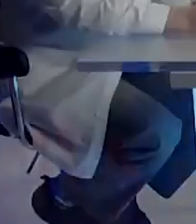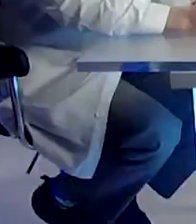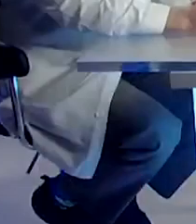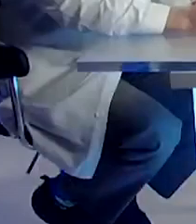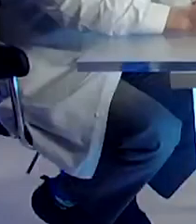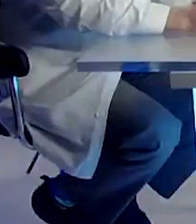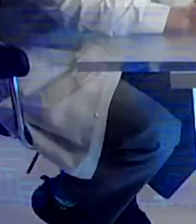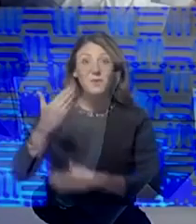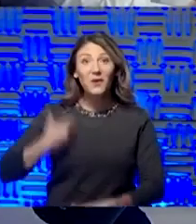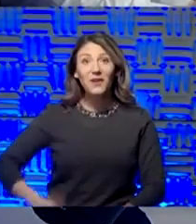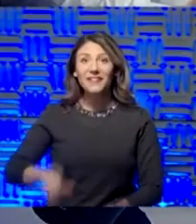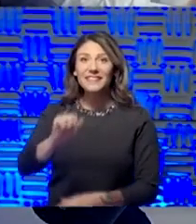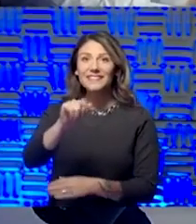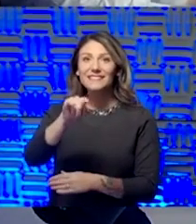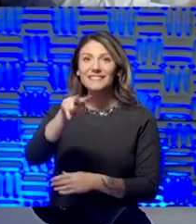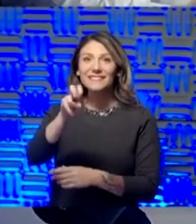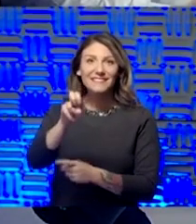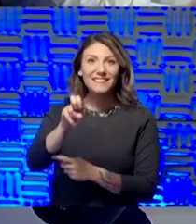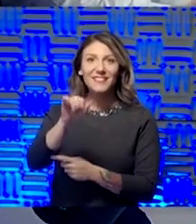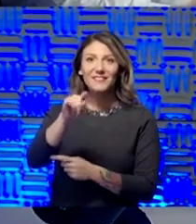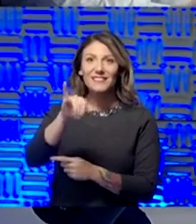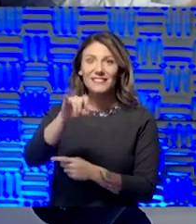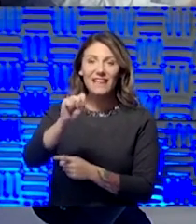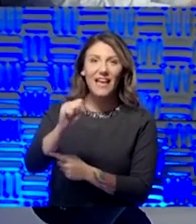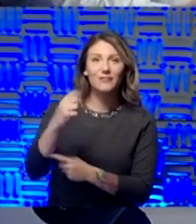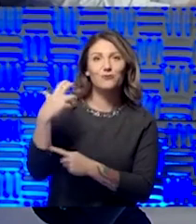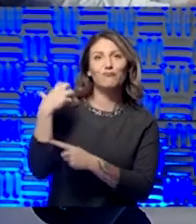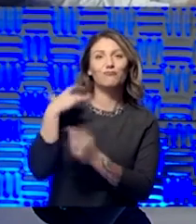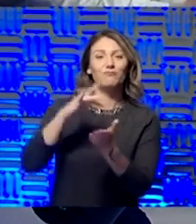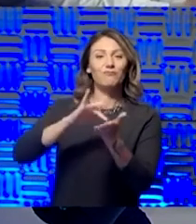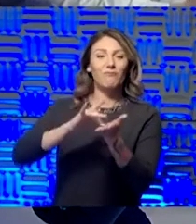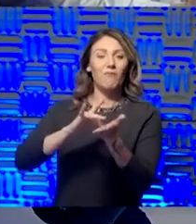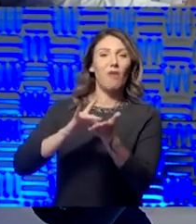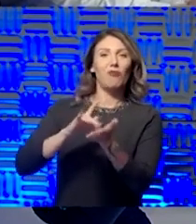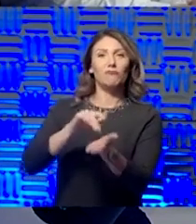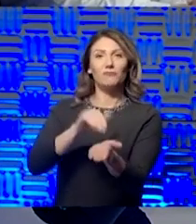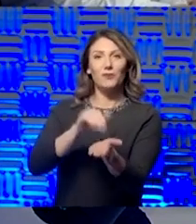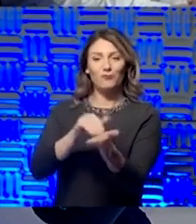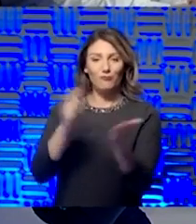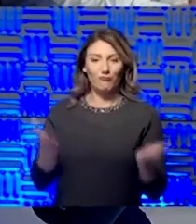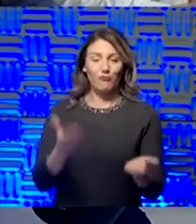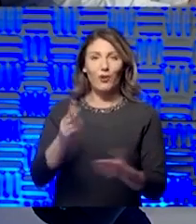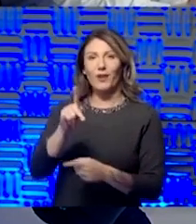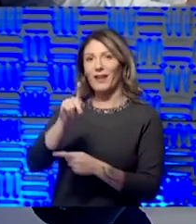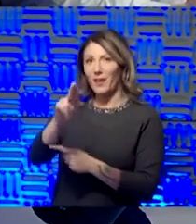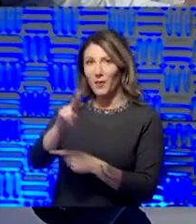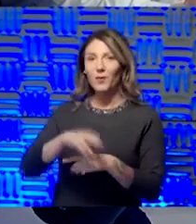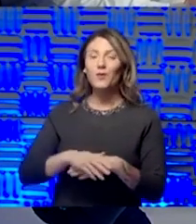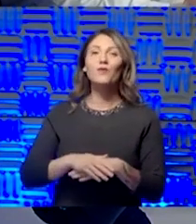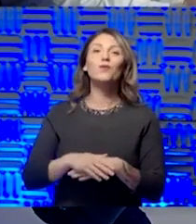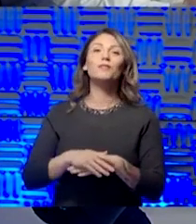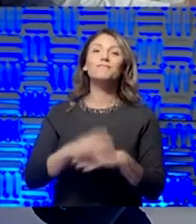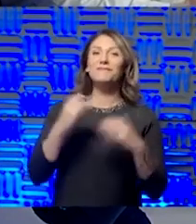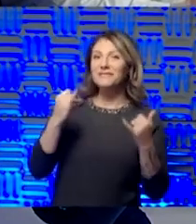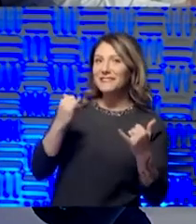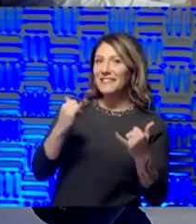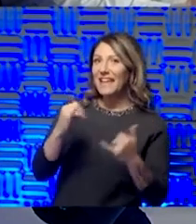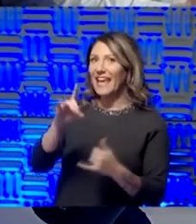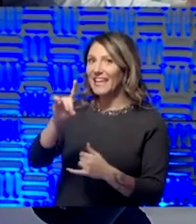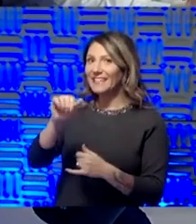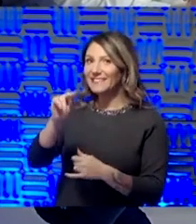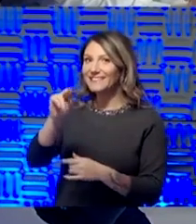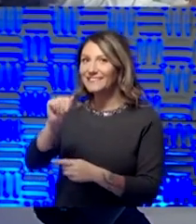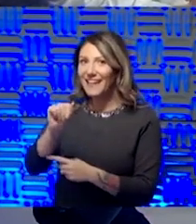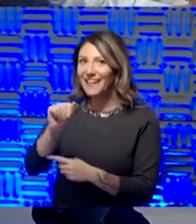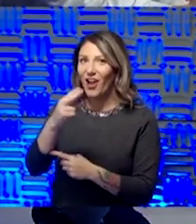Good morning. This is Steve Stites, Chief Medical Officer at the University of Kansas Health System. I'm joined by my friend and colleague, Dana Hawkinson. Yes, we did call